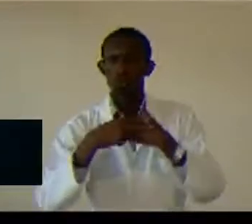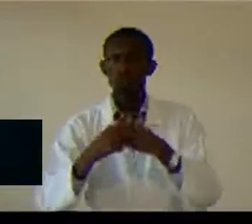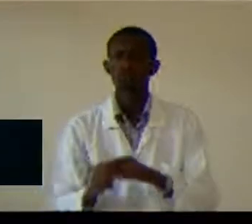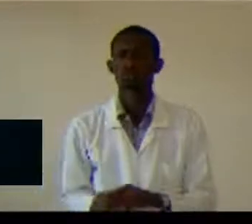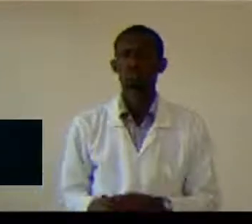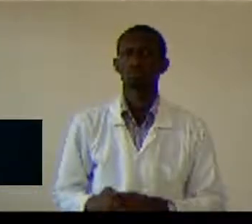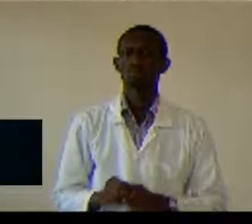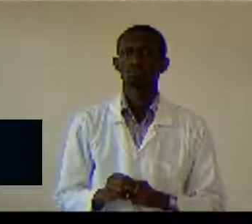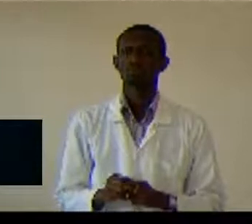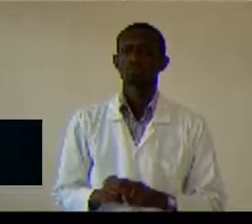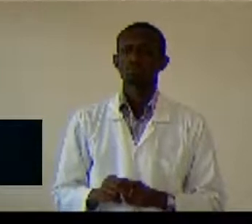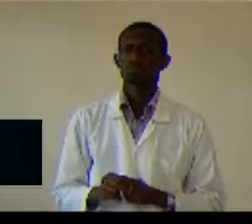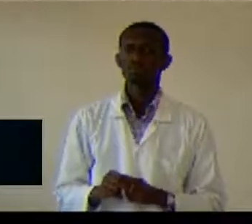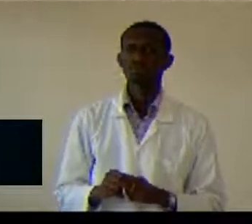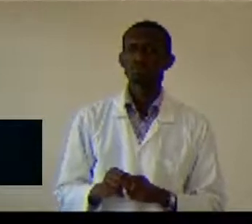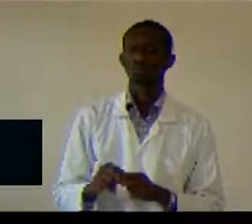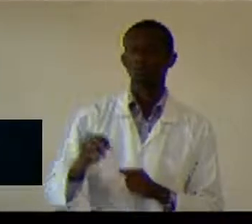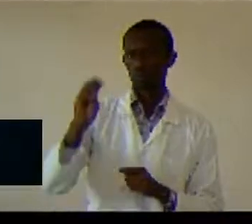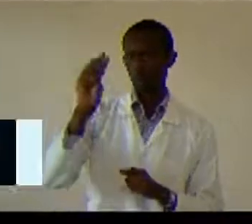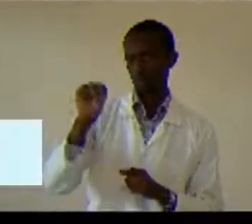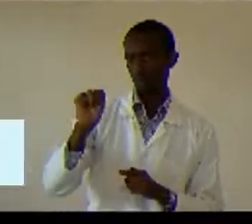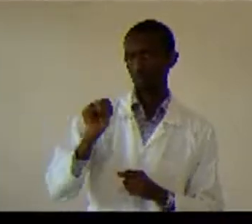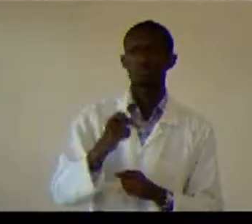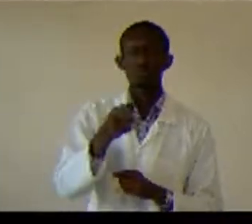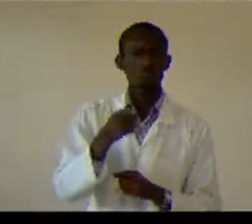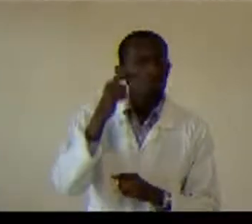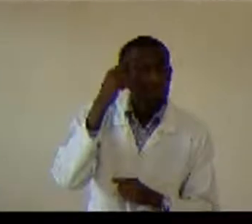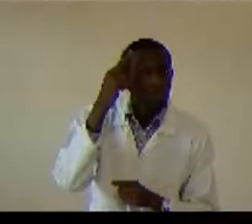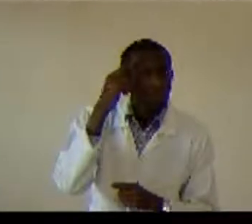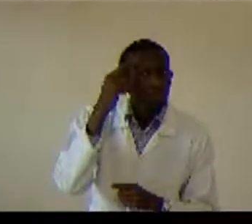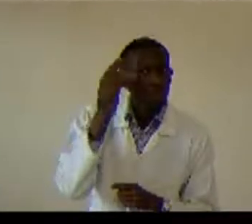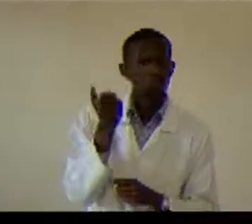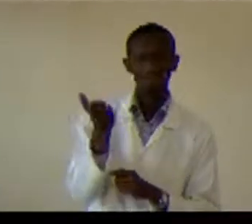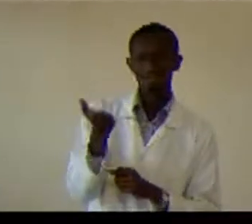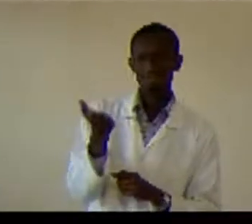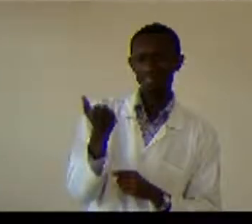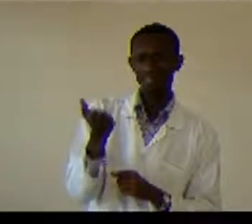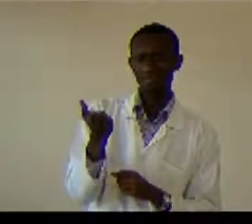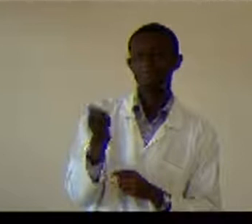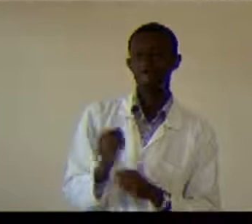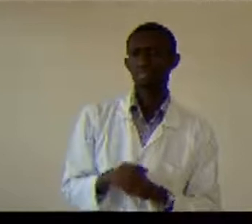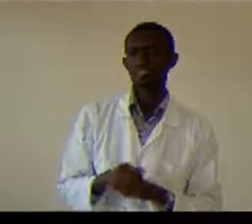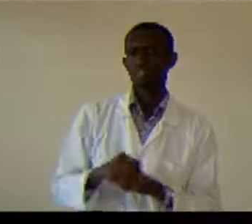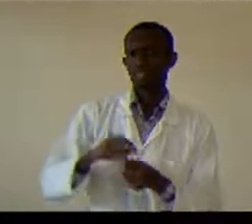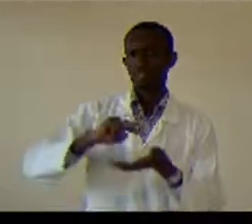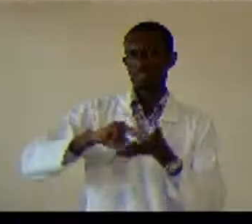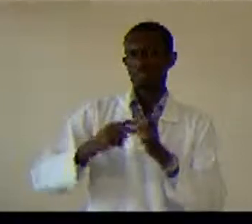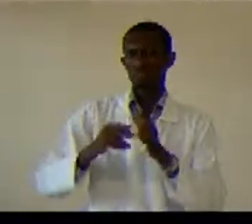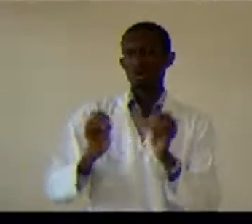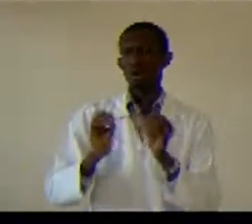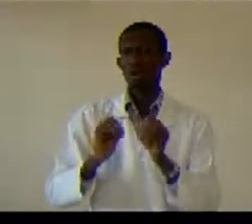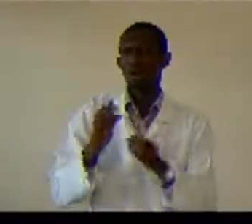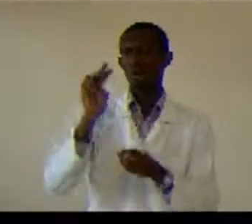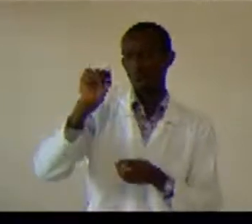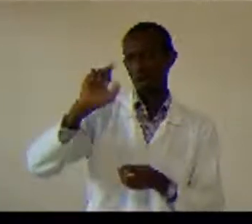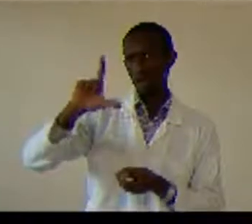then times m. Now, the name of this constant, the symbol we use for this constant is L.